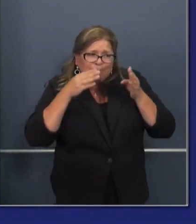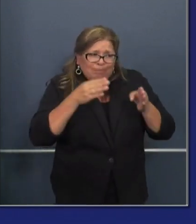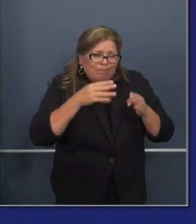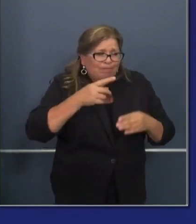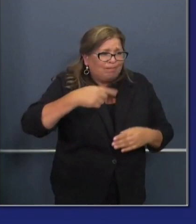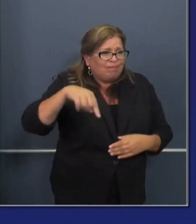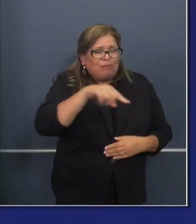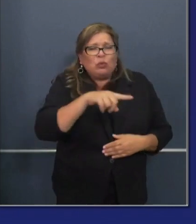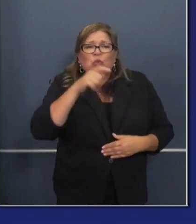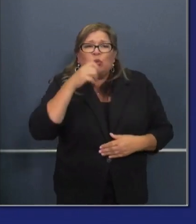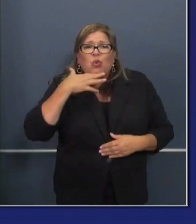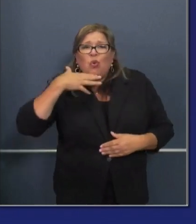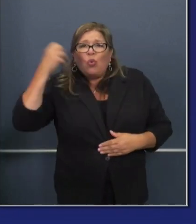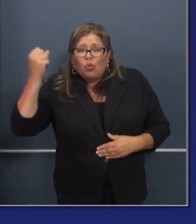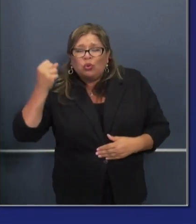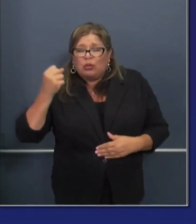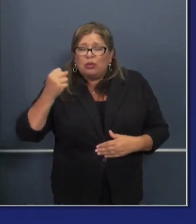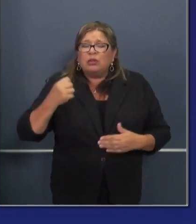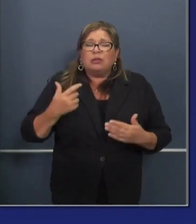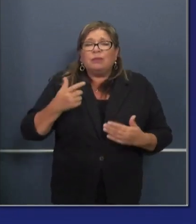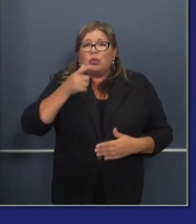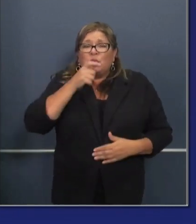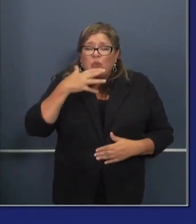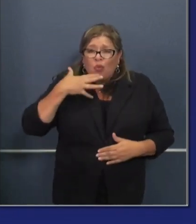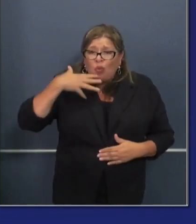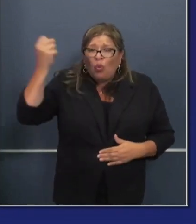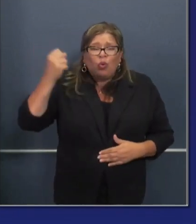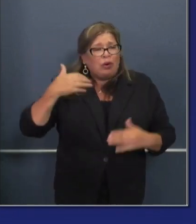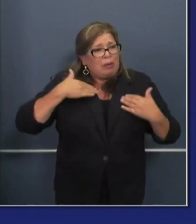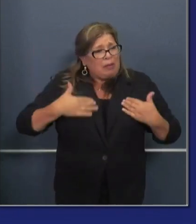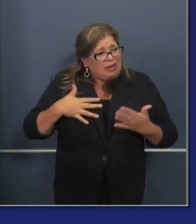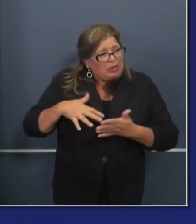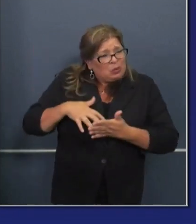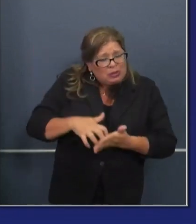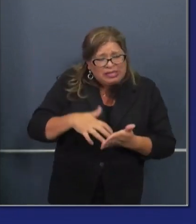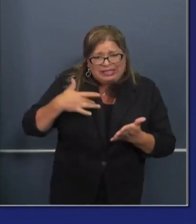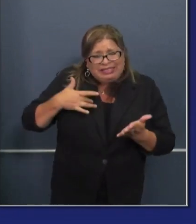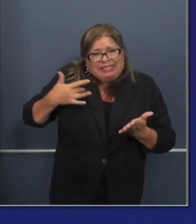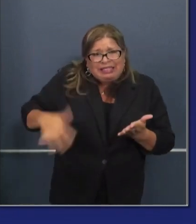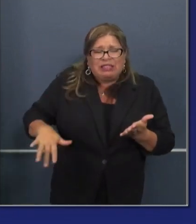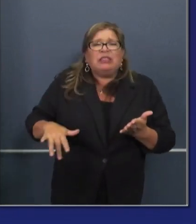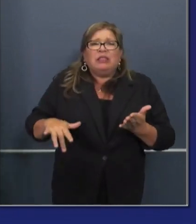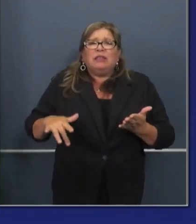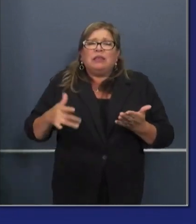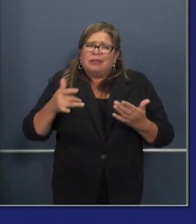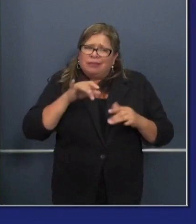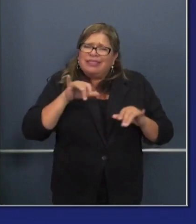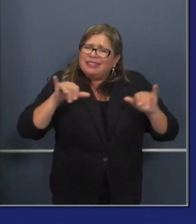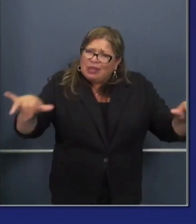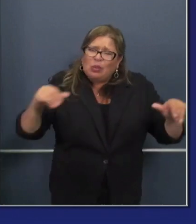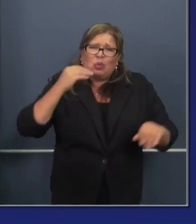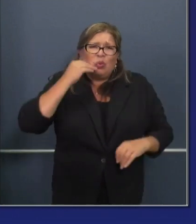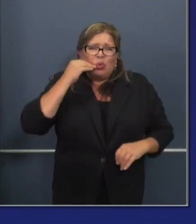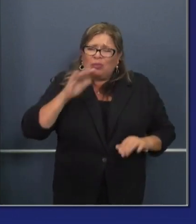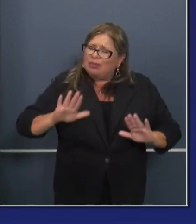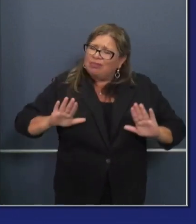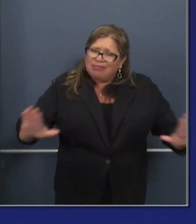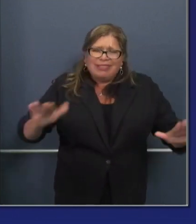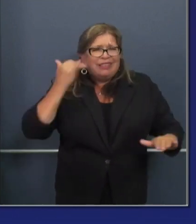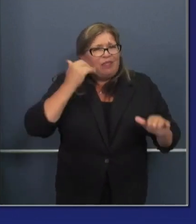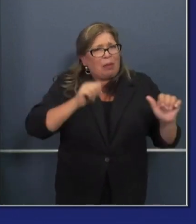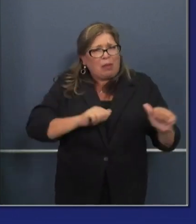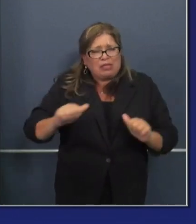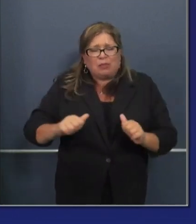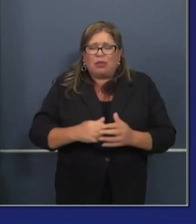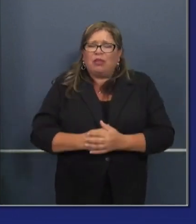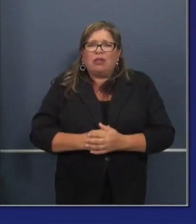stay at home as much as possible. We have spent the last many months asking questions and preparing to support those individuals as they